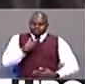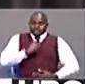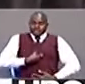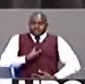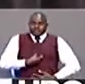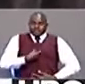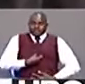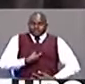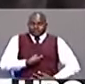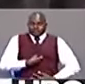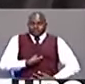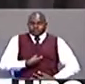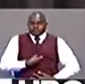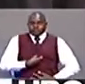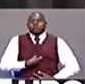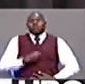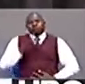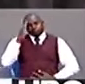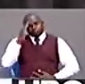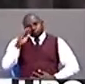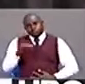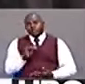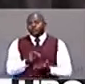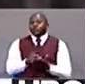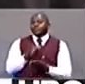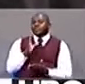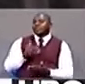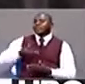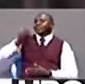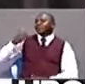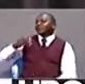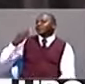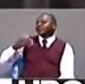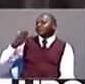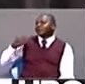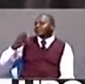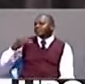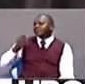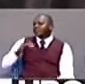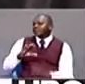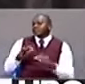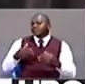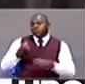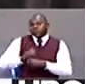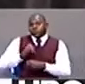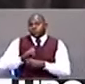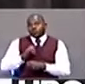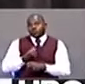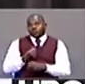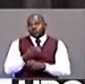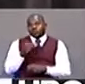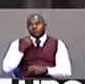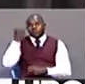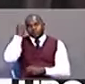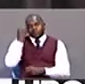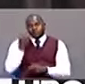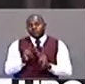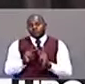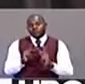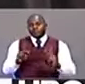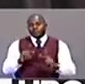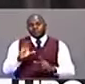Personally, I knew the Archbishop way back when I was working with the Justice and Peace